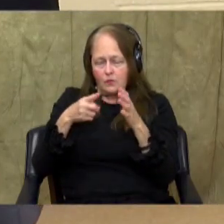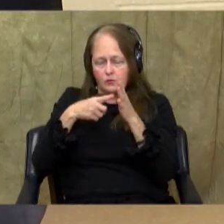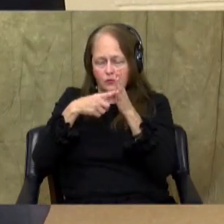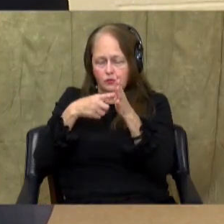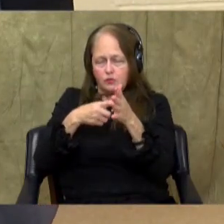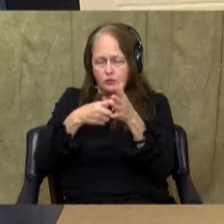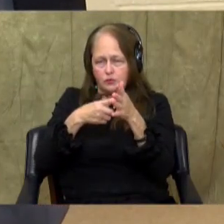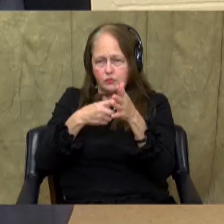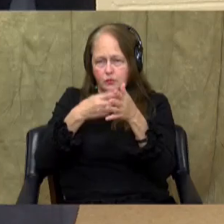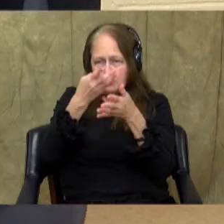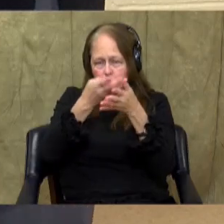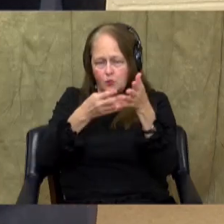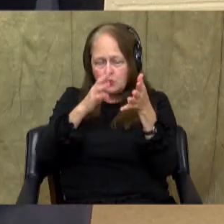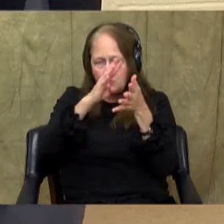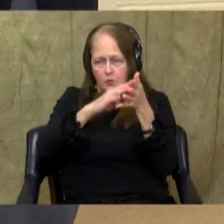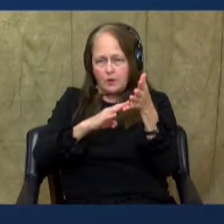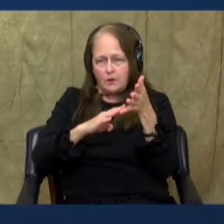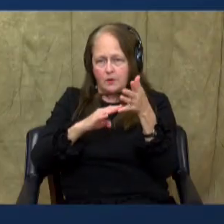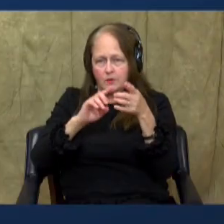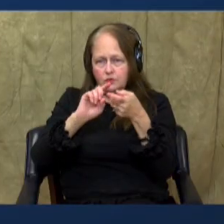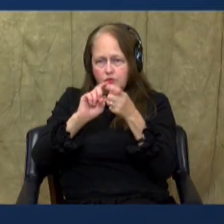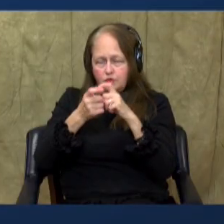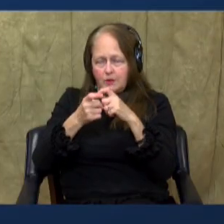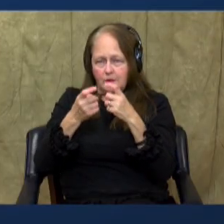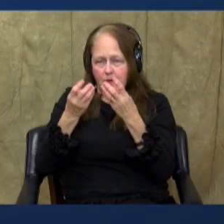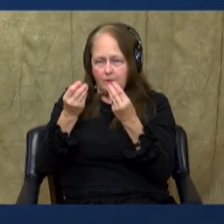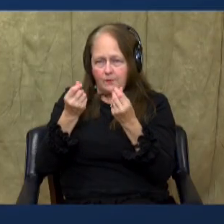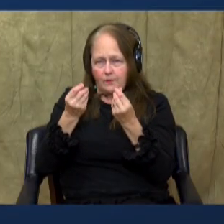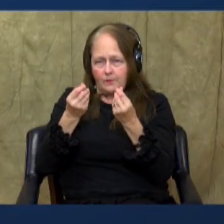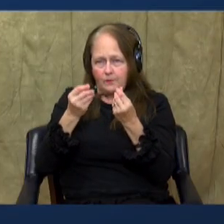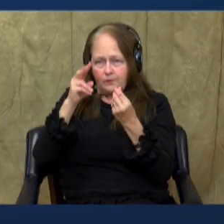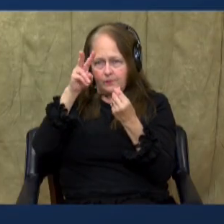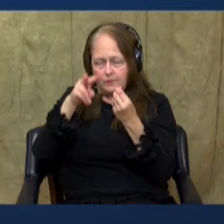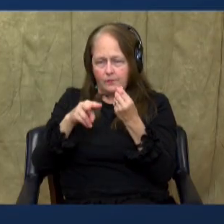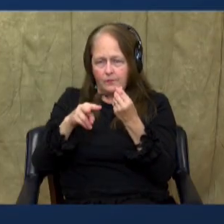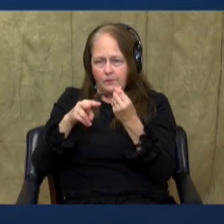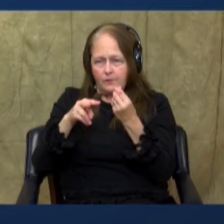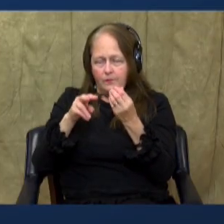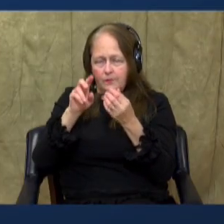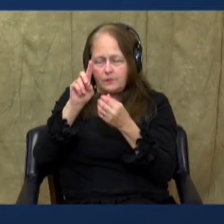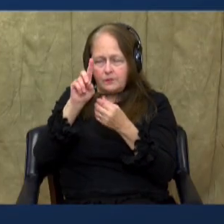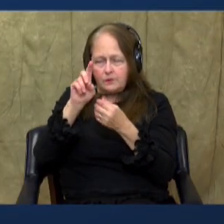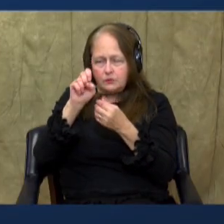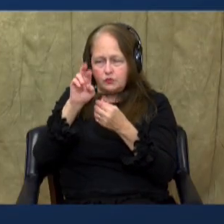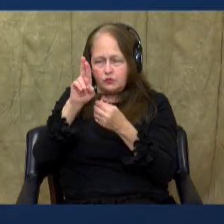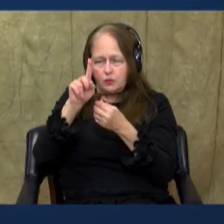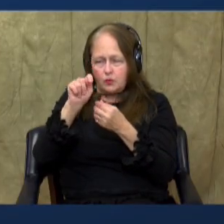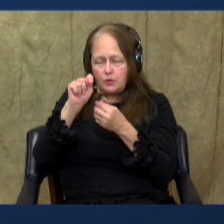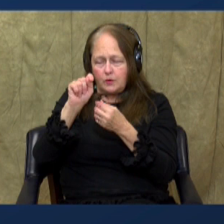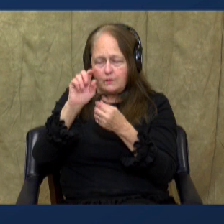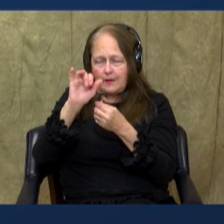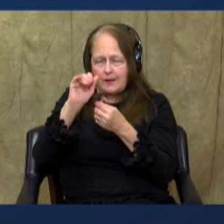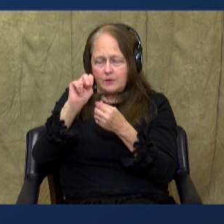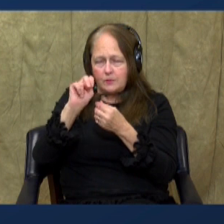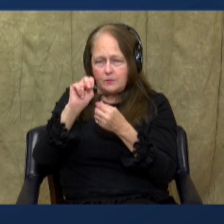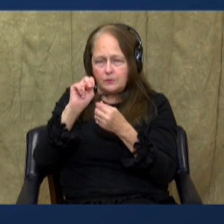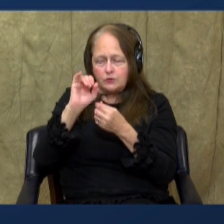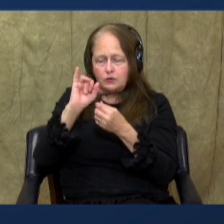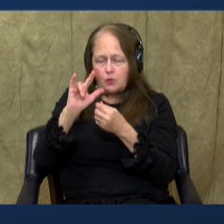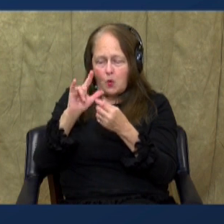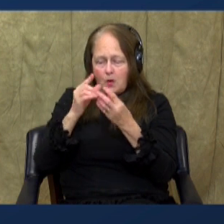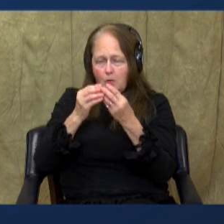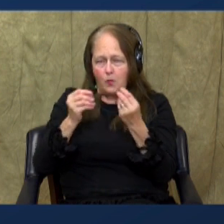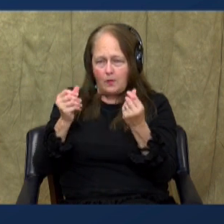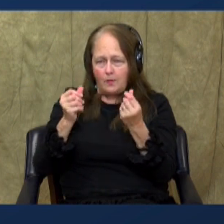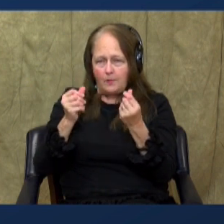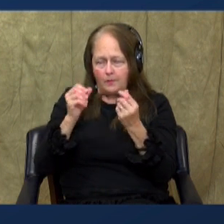shows some of those impacts of changes in land, and you can look at desertification, deforestation, and soil erosion.